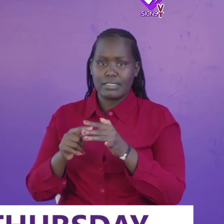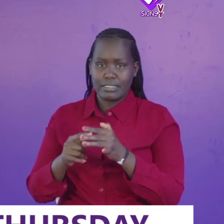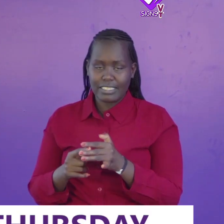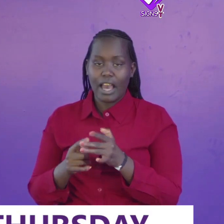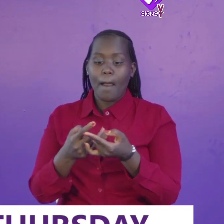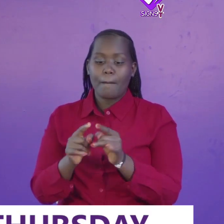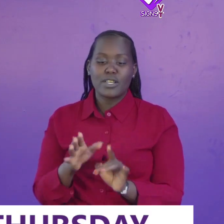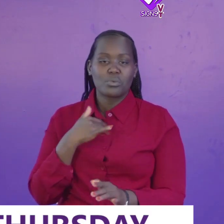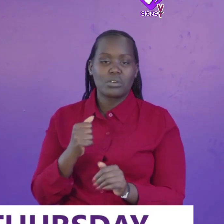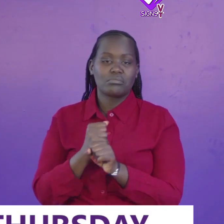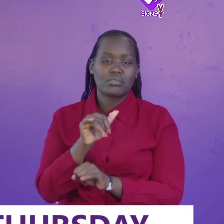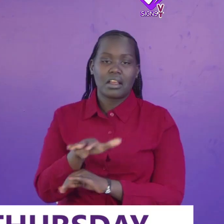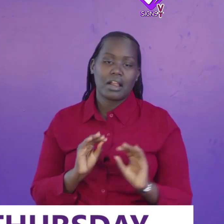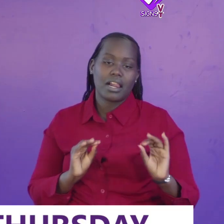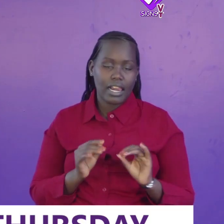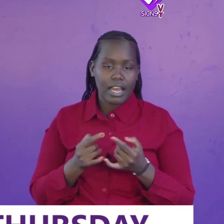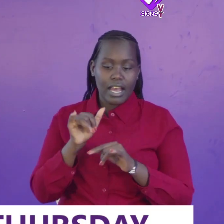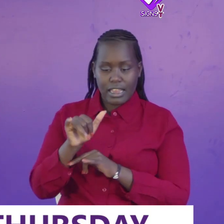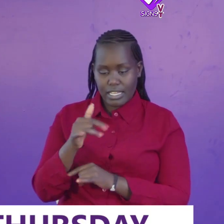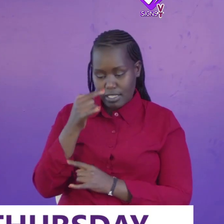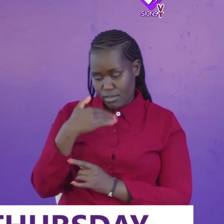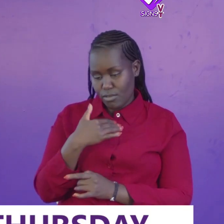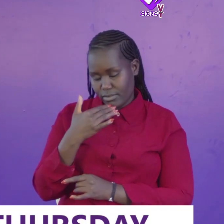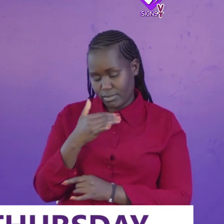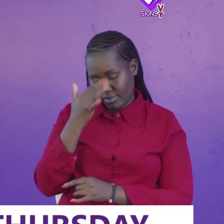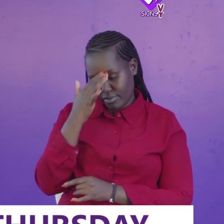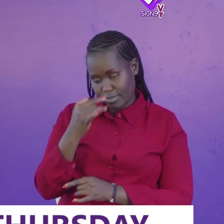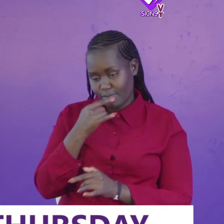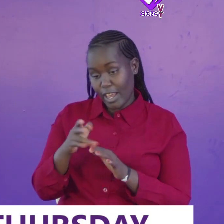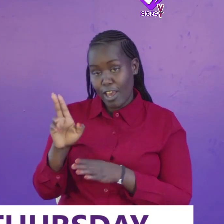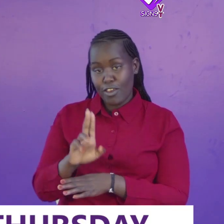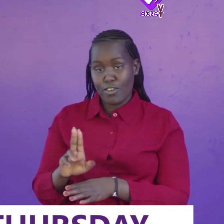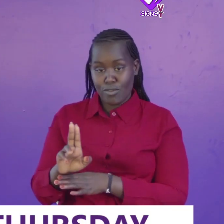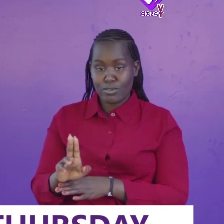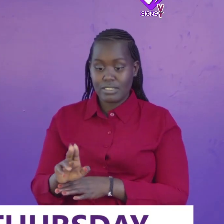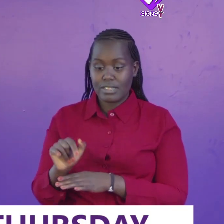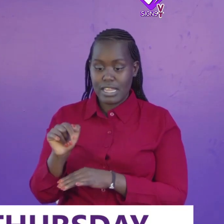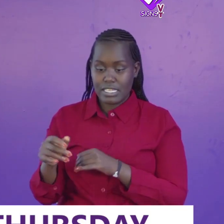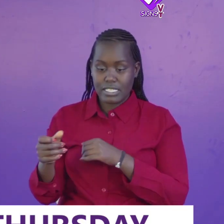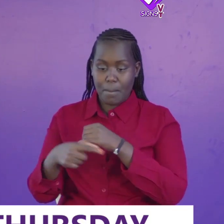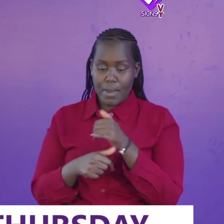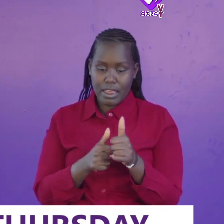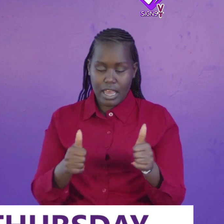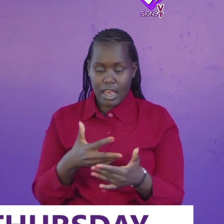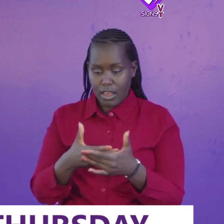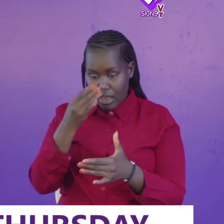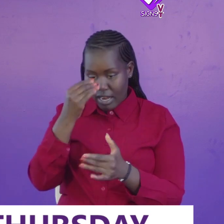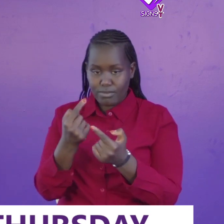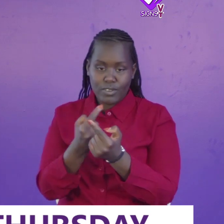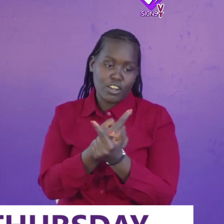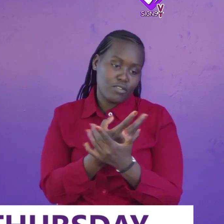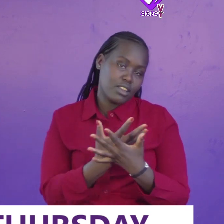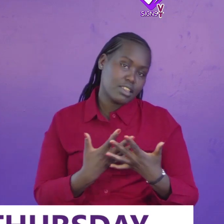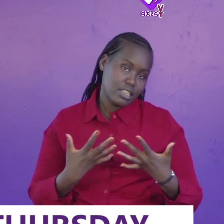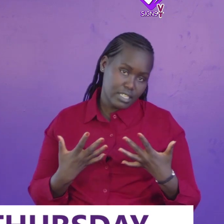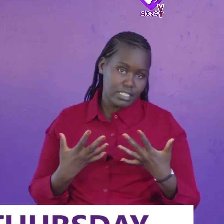sitaki kushine sana, so ndio maana nawaambia make good use of this month. Make sure you have learned 1 2 3, yani mambo 1